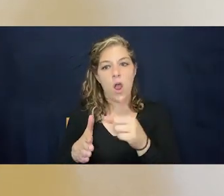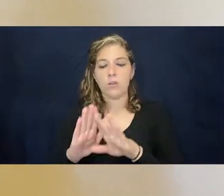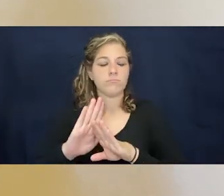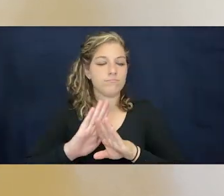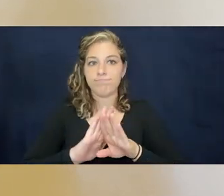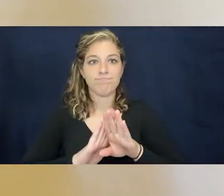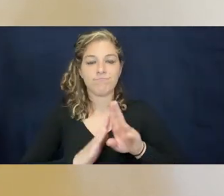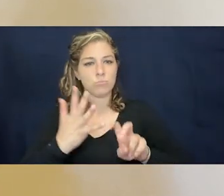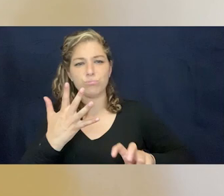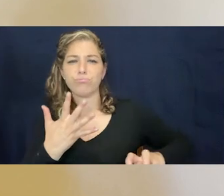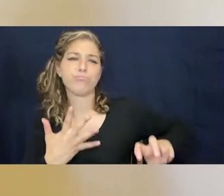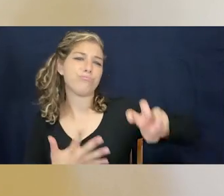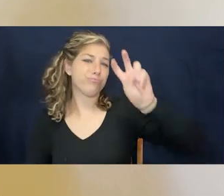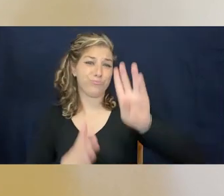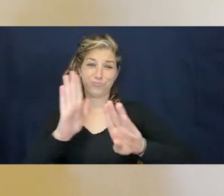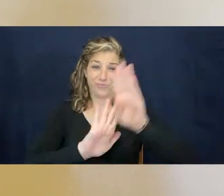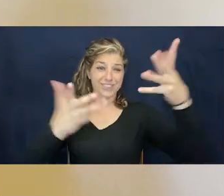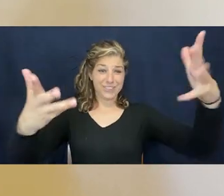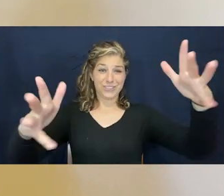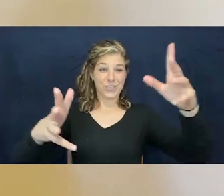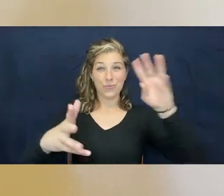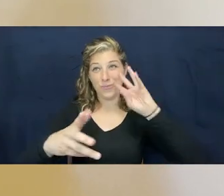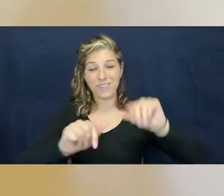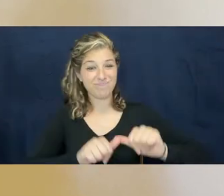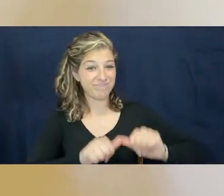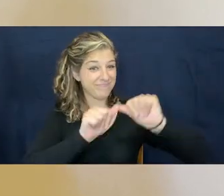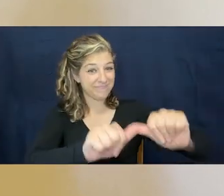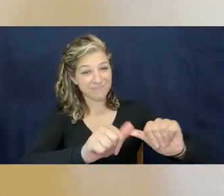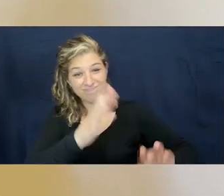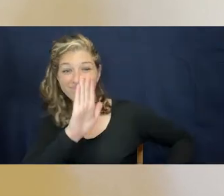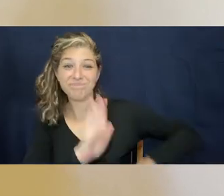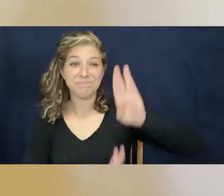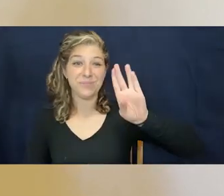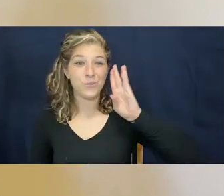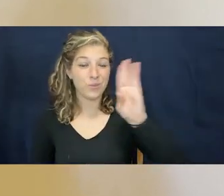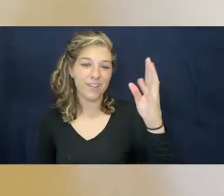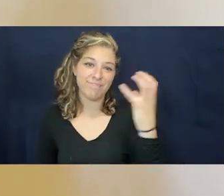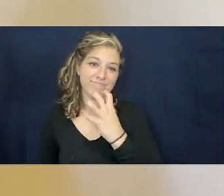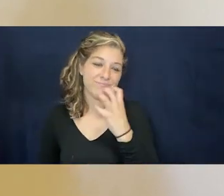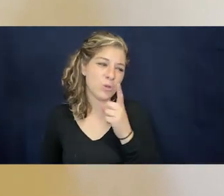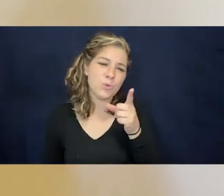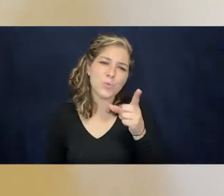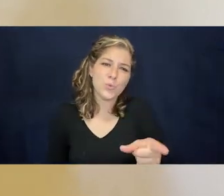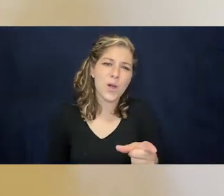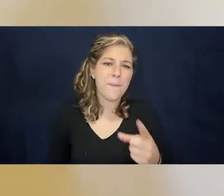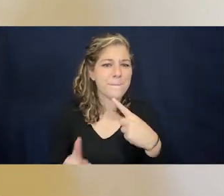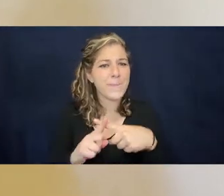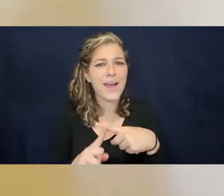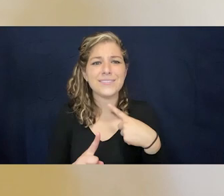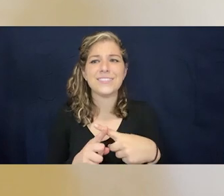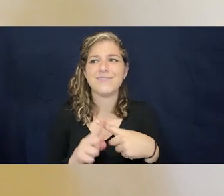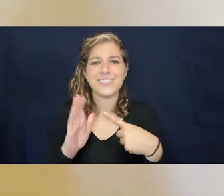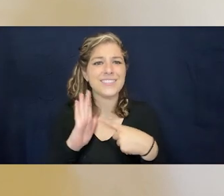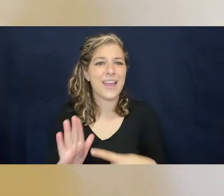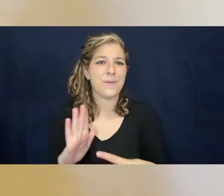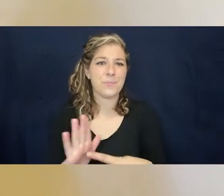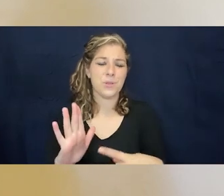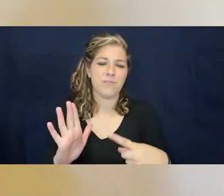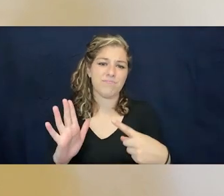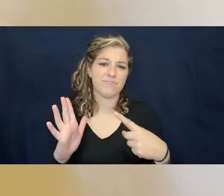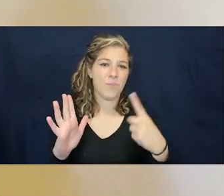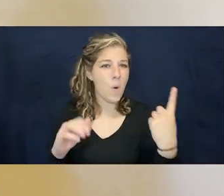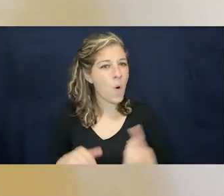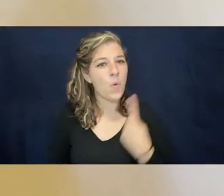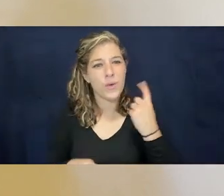are rising. You've risen, and you will only continue to rise further. You are such a positive